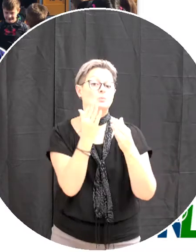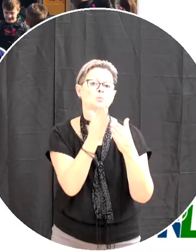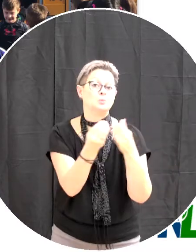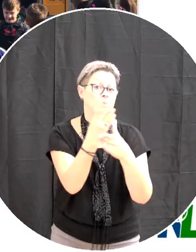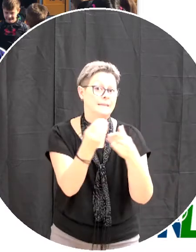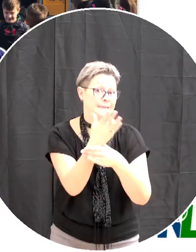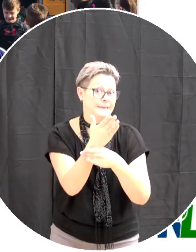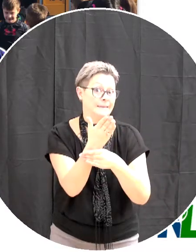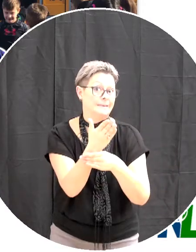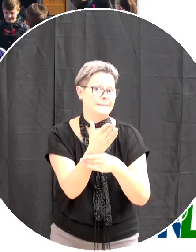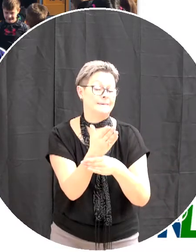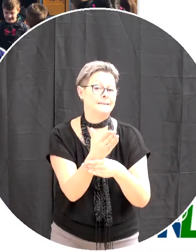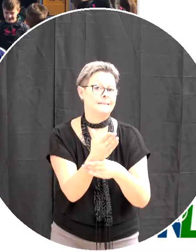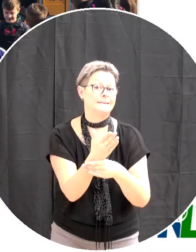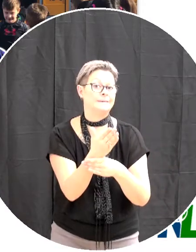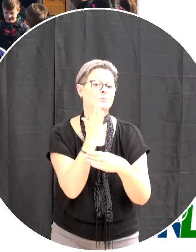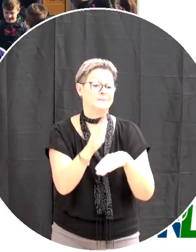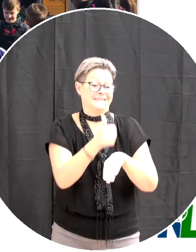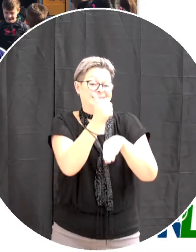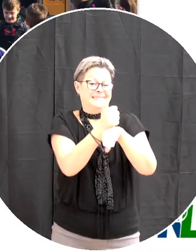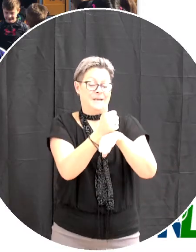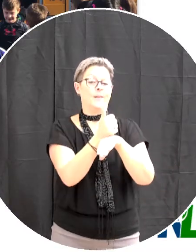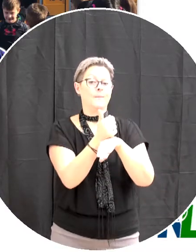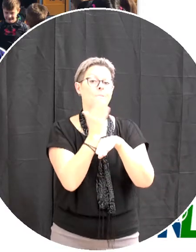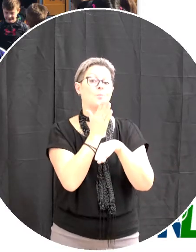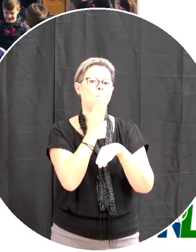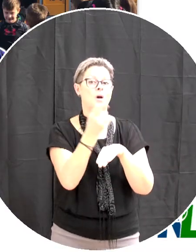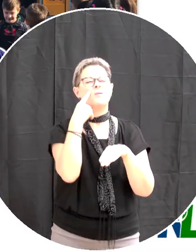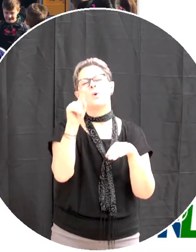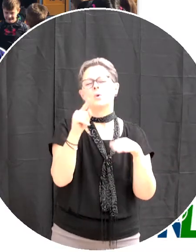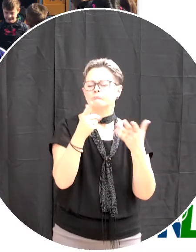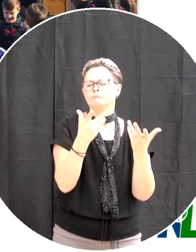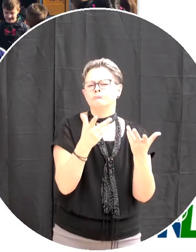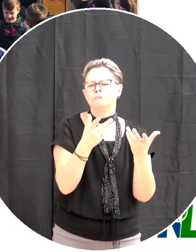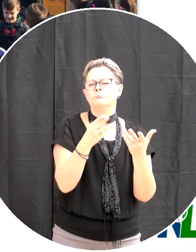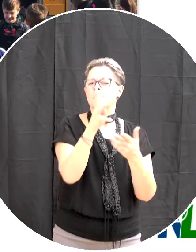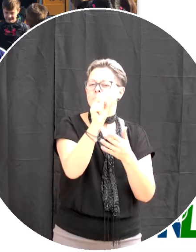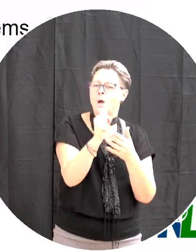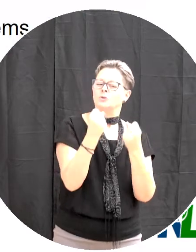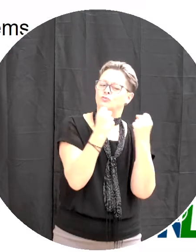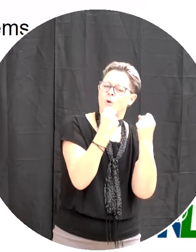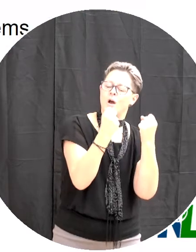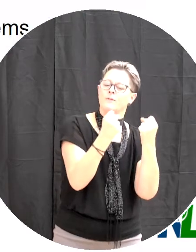being implemented this year for increasing safety for school bus transportation.